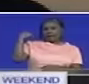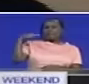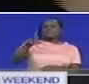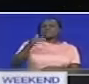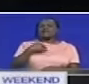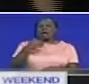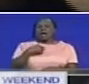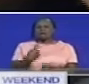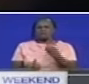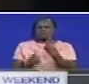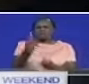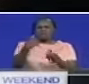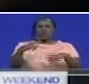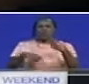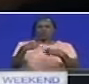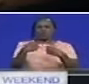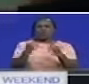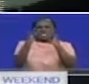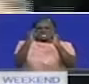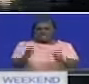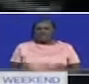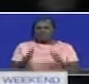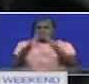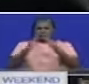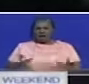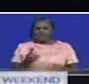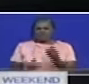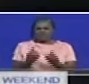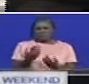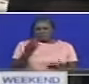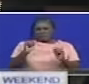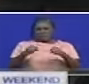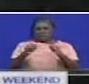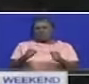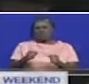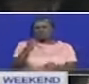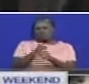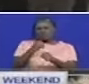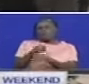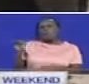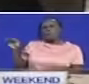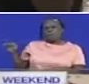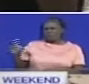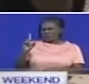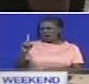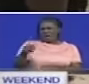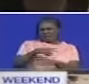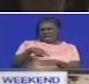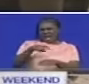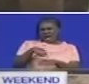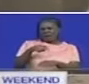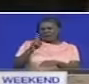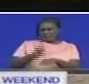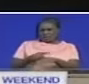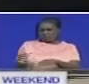smoke smoldering from one of the freshly burnt houses, and this was done this morning, just 1 hour or so since we landed here in